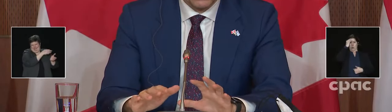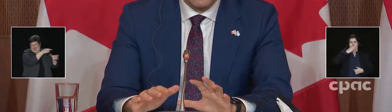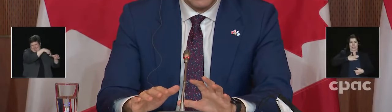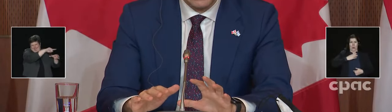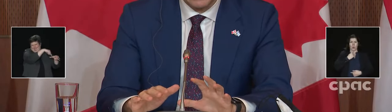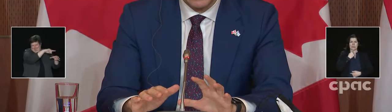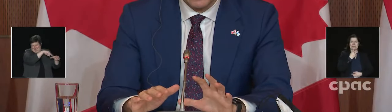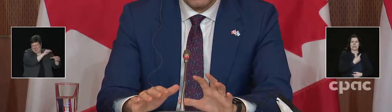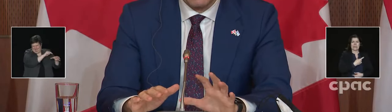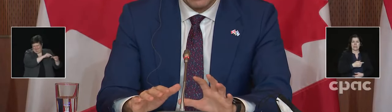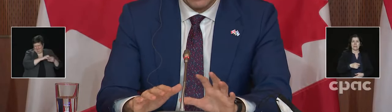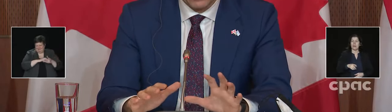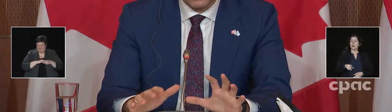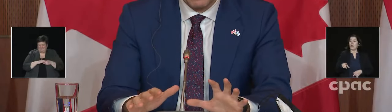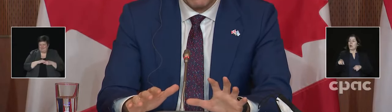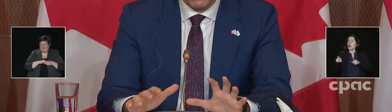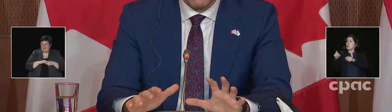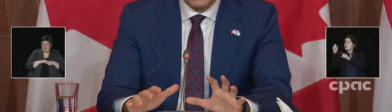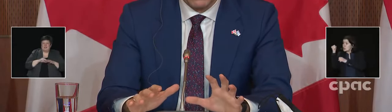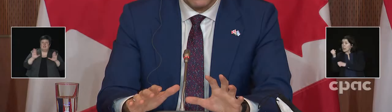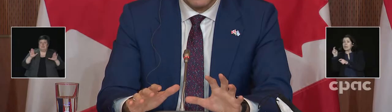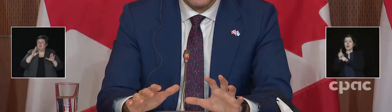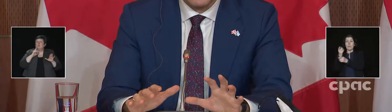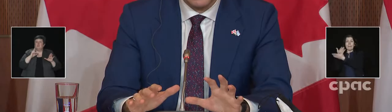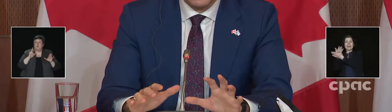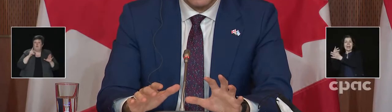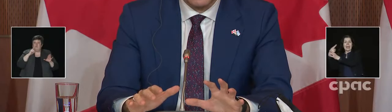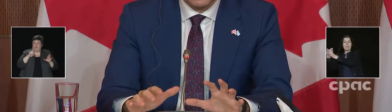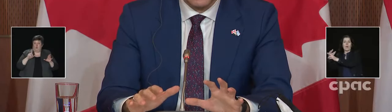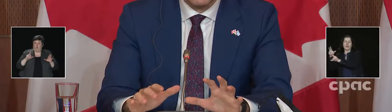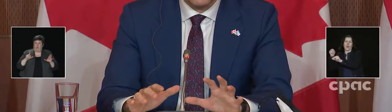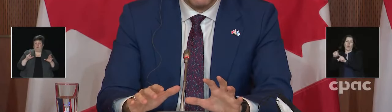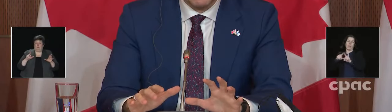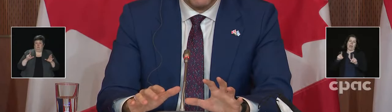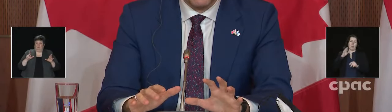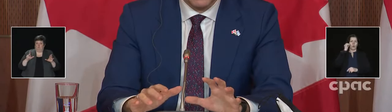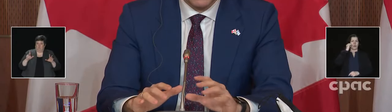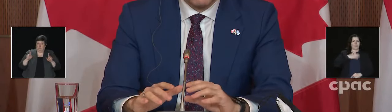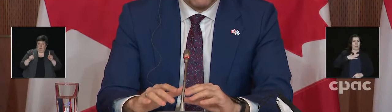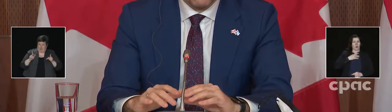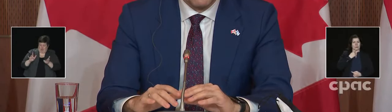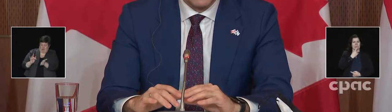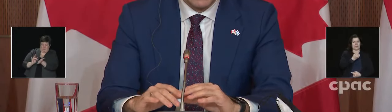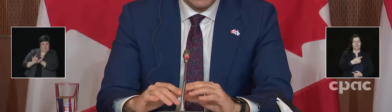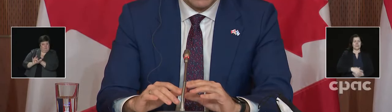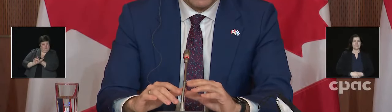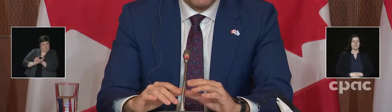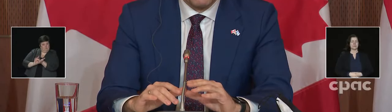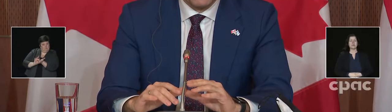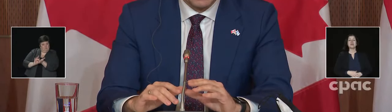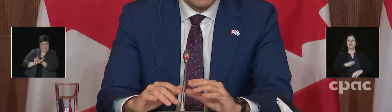First, on the people. Now, this is designed for people both